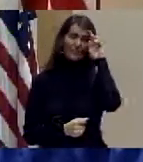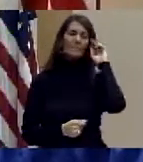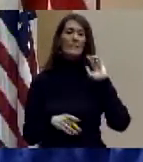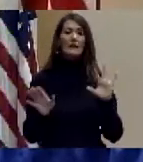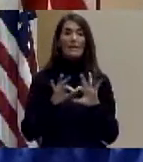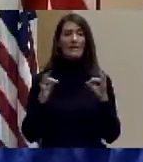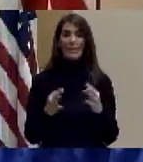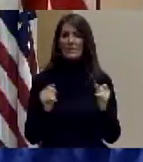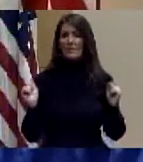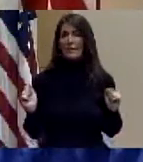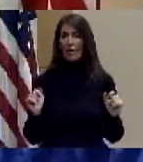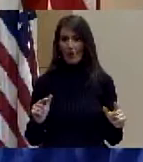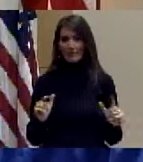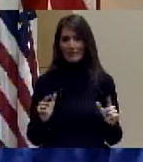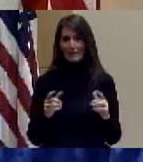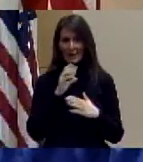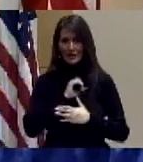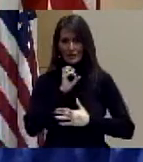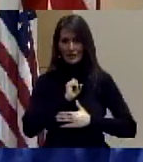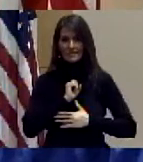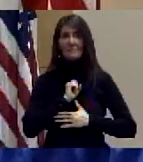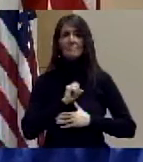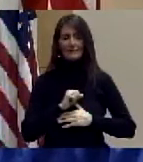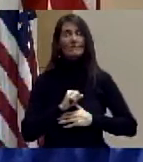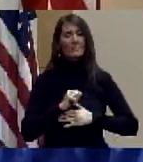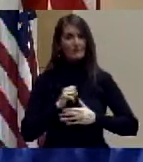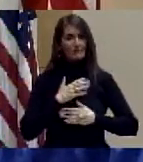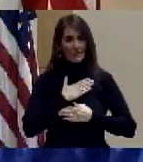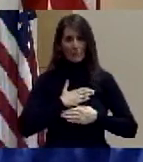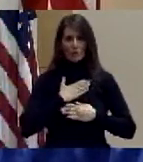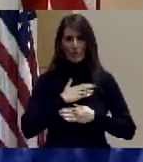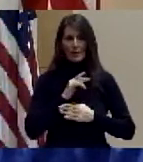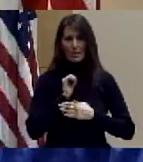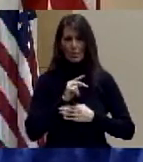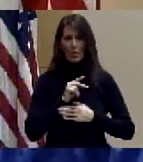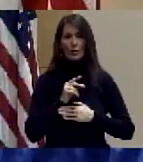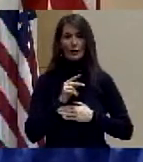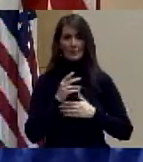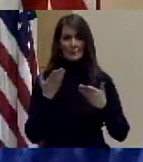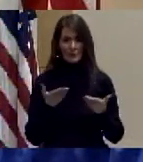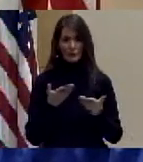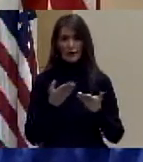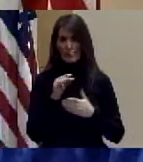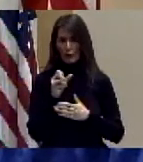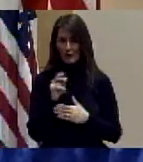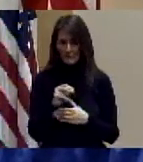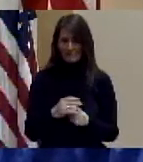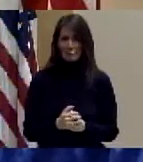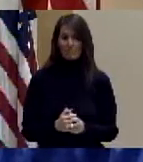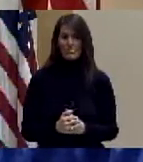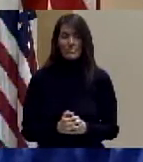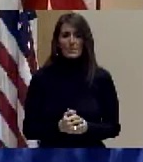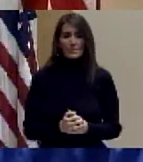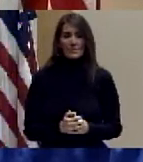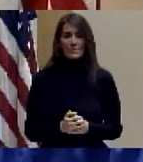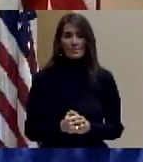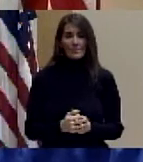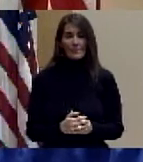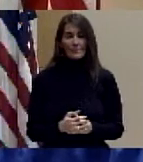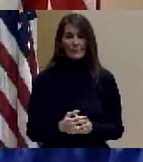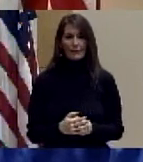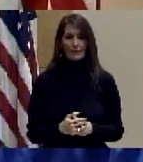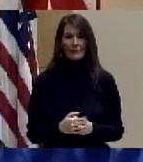Families of all ages take advantage of the strong park system and recreation programs in the town of Brighton. After a year of